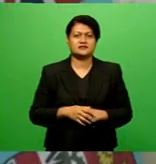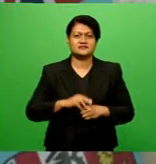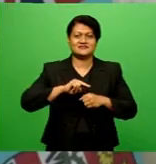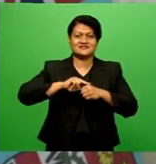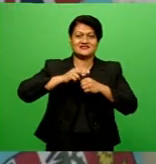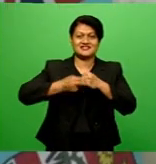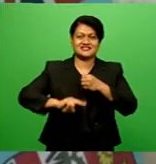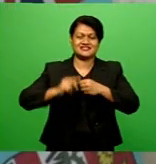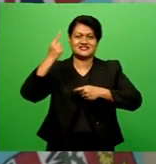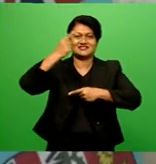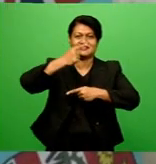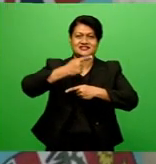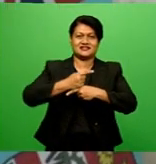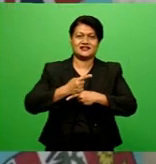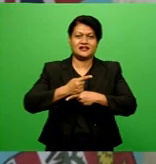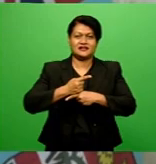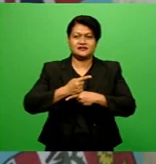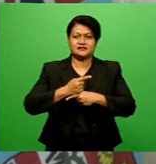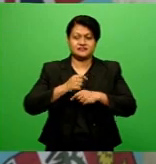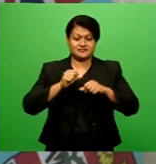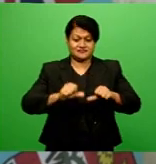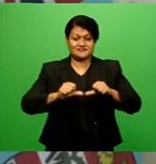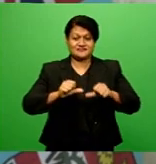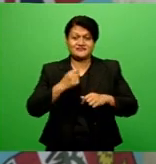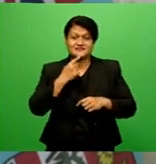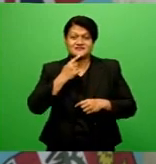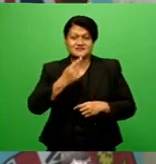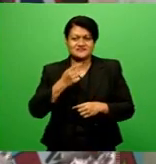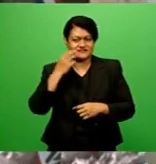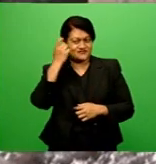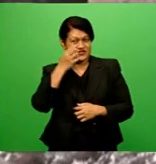news tonight, do not despair, says President.